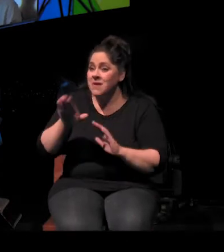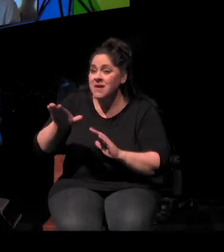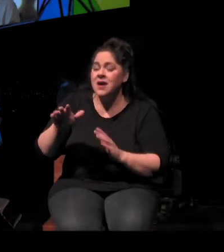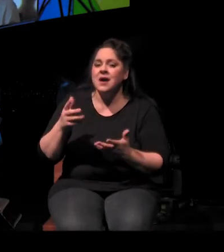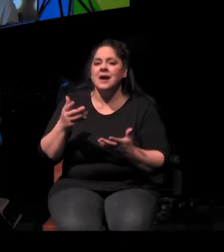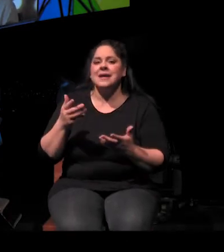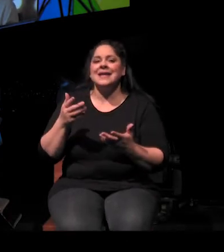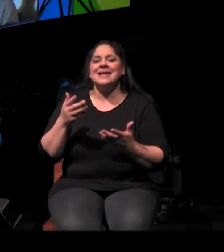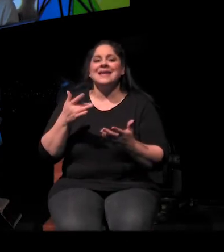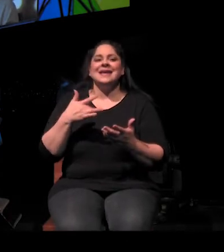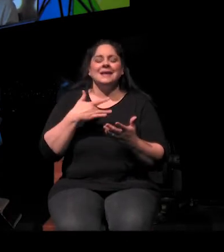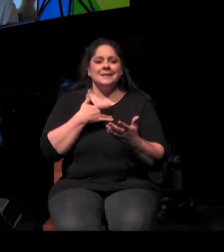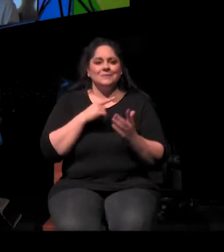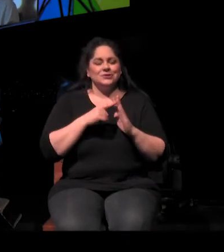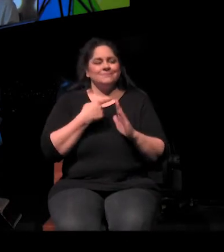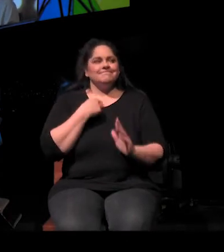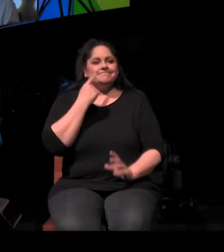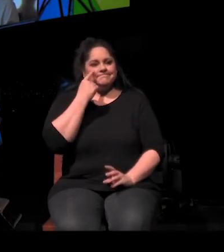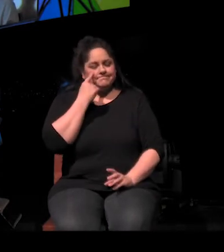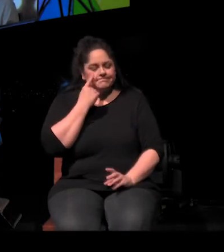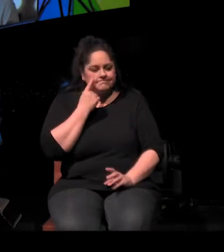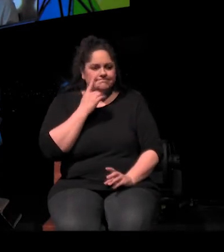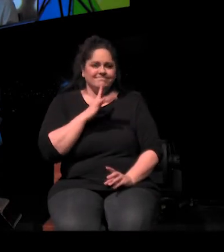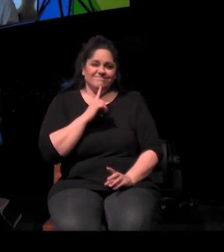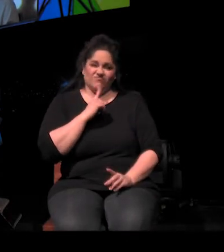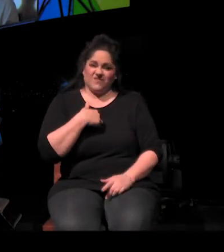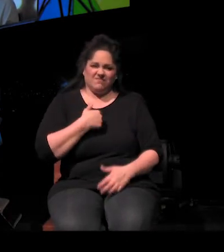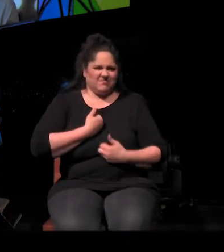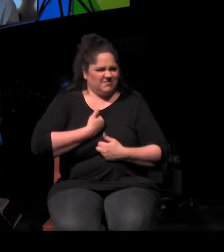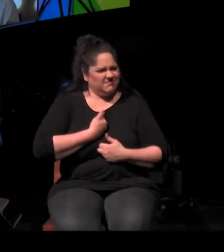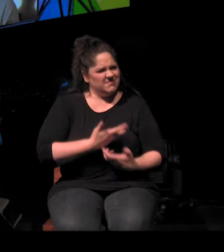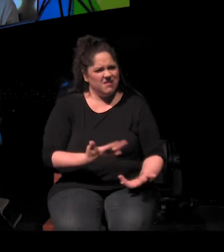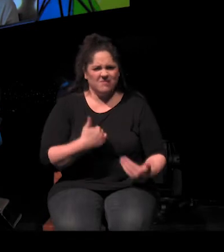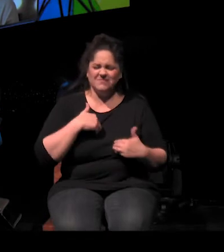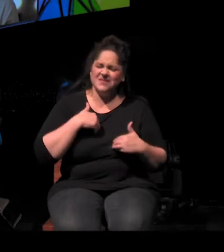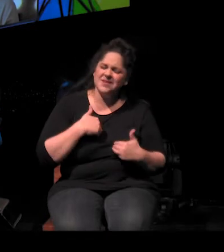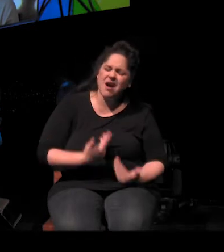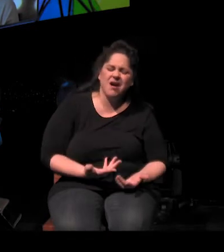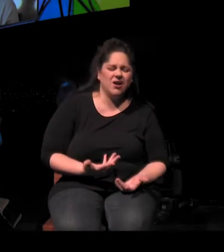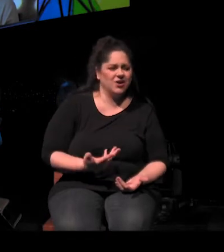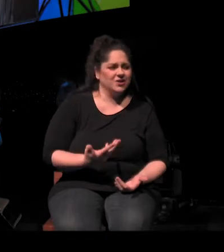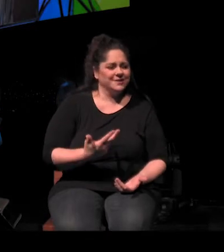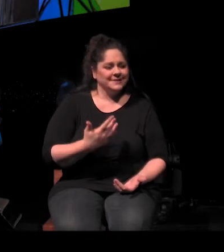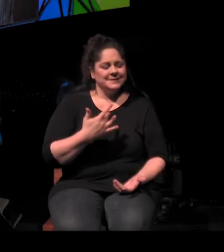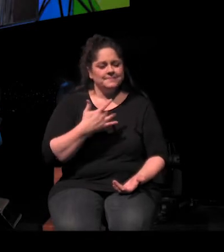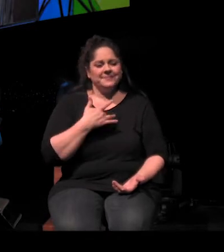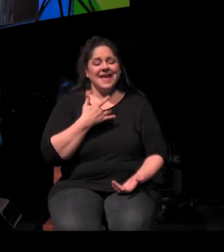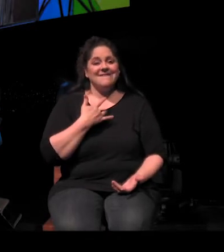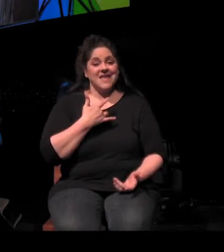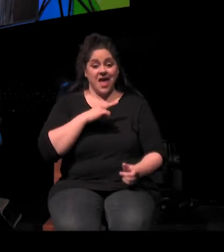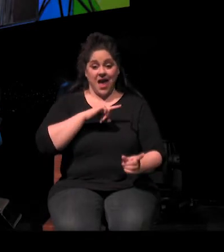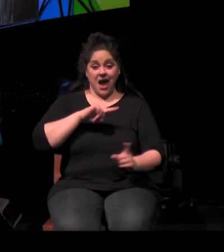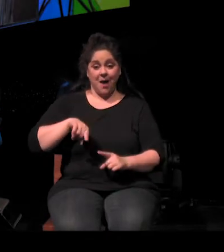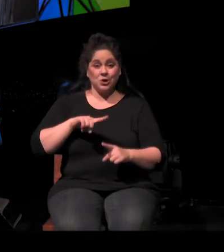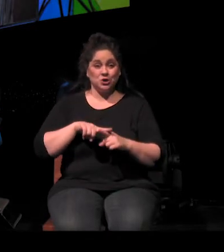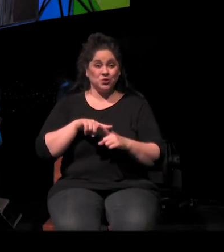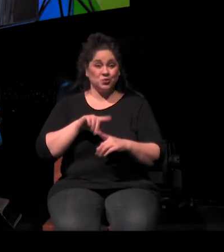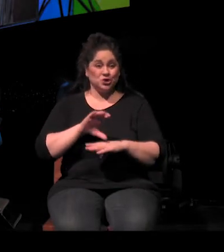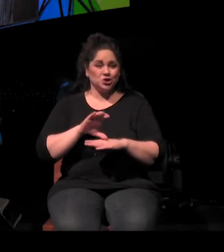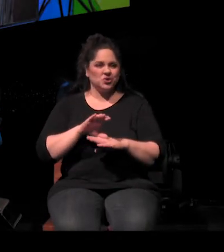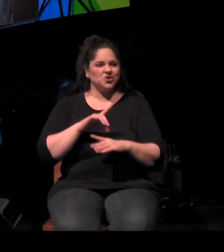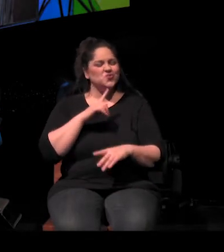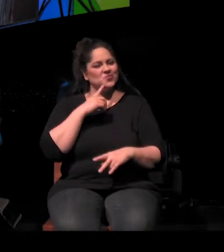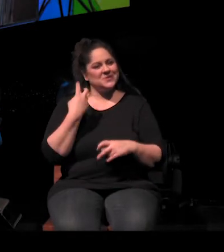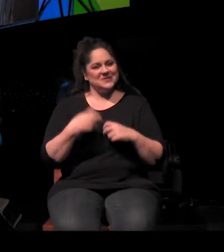It oftentimes made me tear up because I was like, I'm so tired. And so I found coming to church was hard,